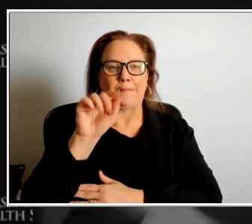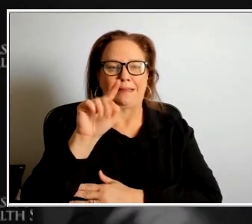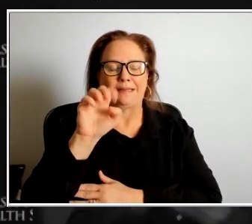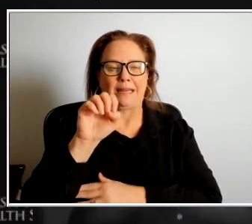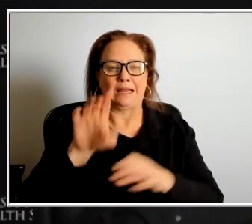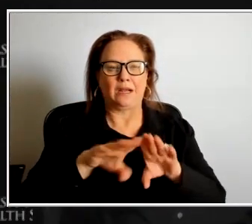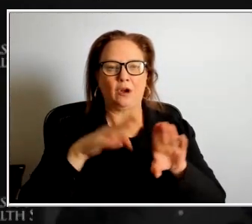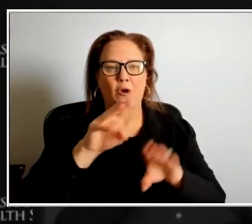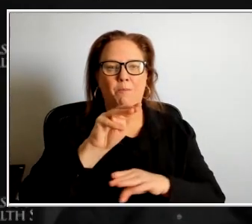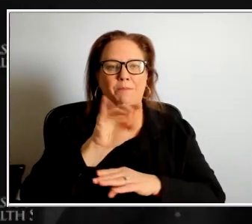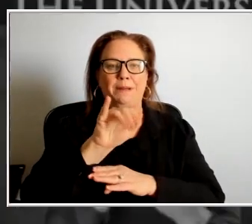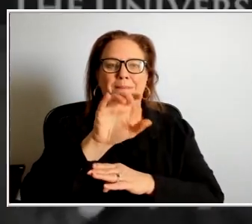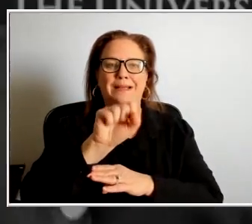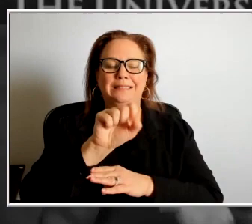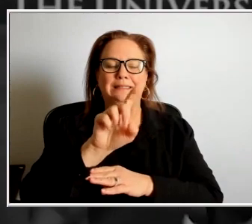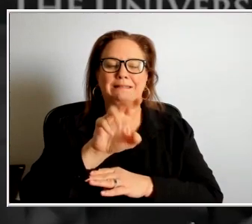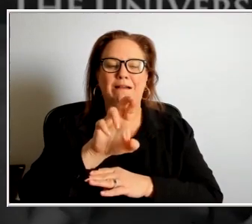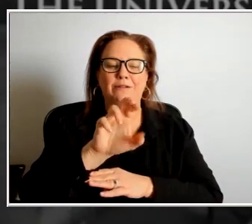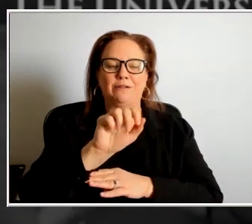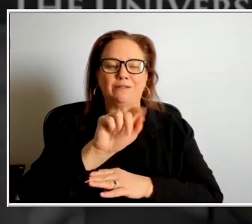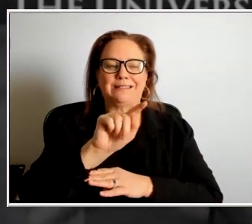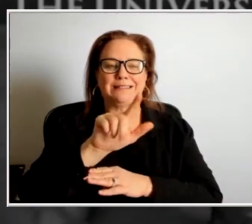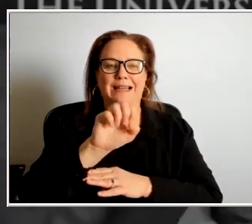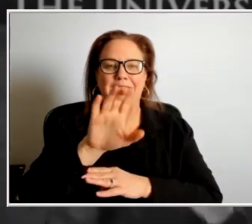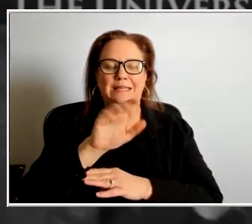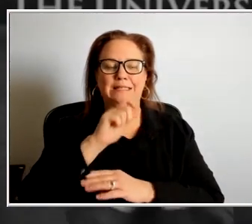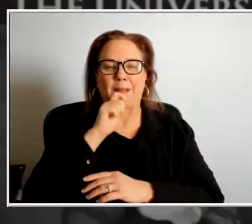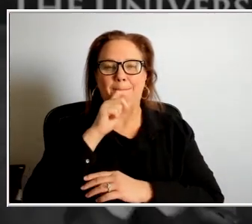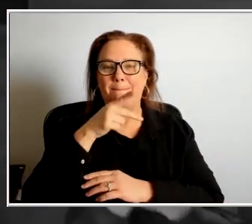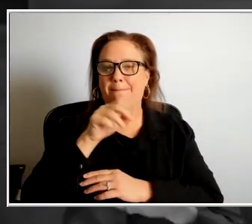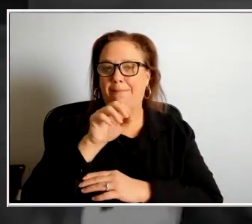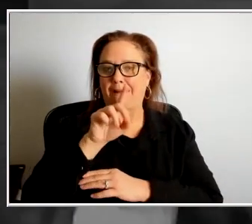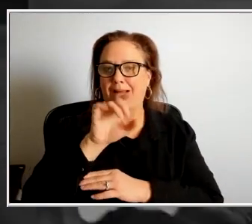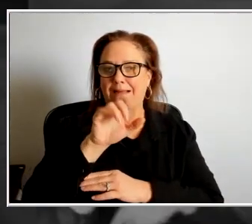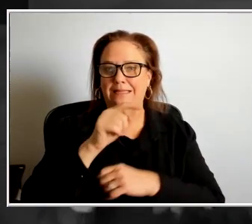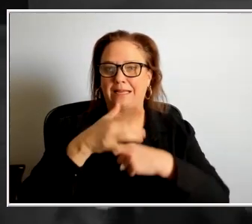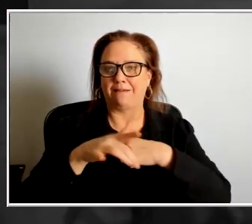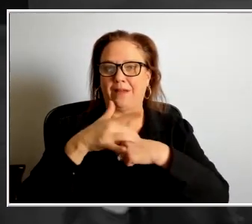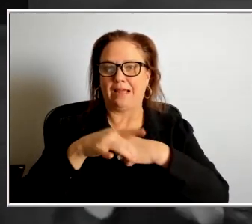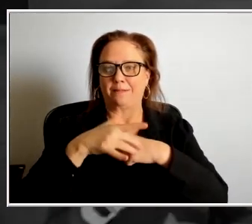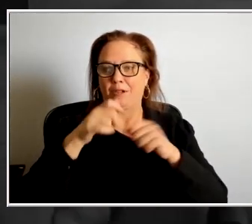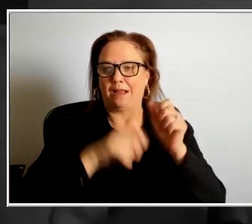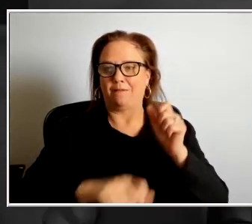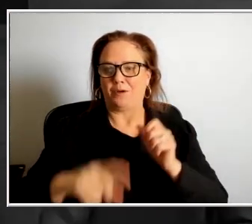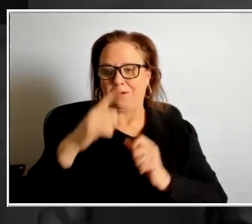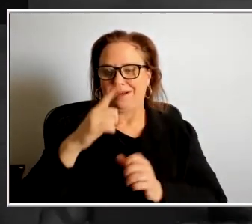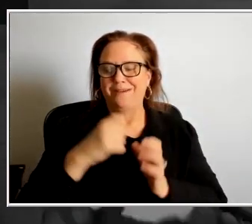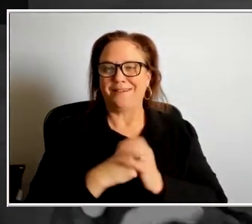Mics with Dr. Stites podcasts. Now, everywhere podcasts are available.